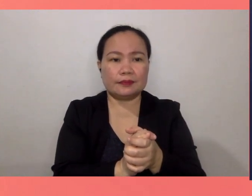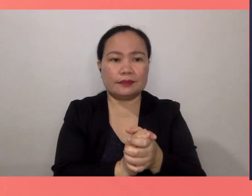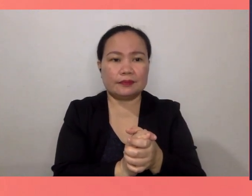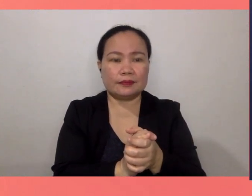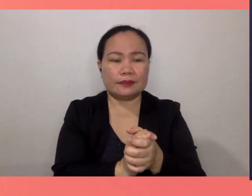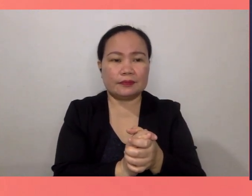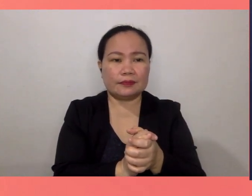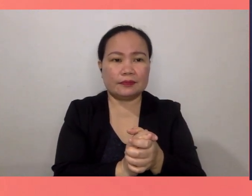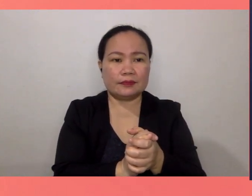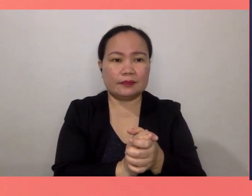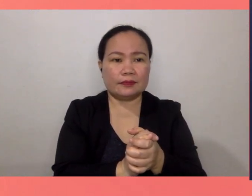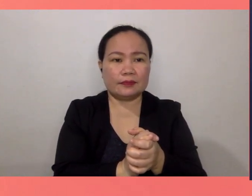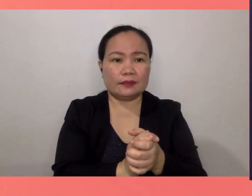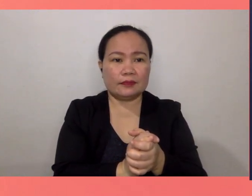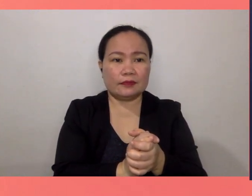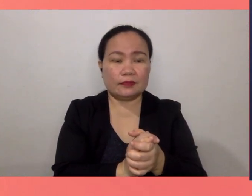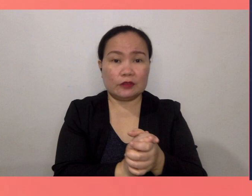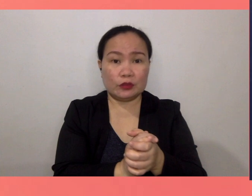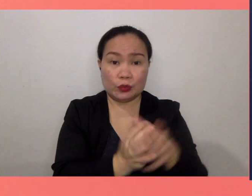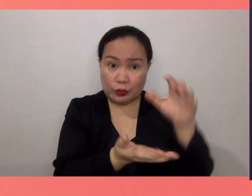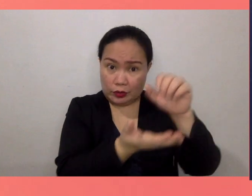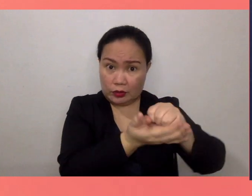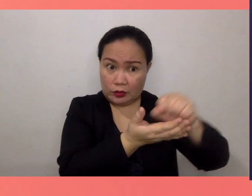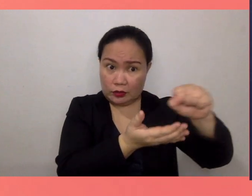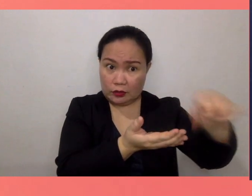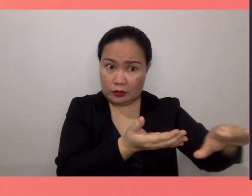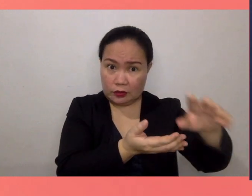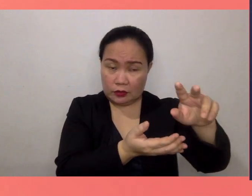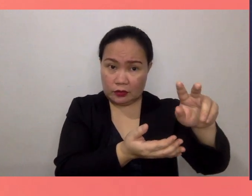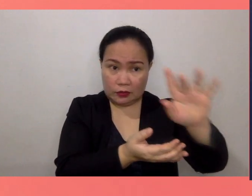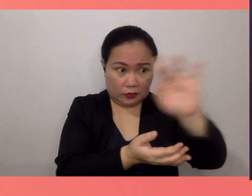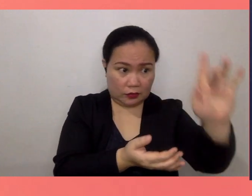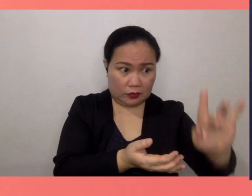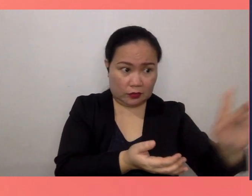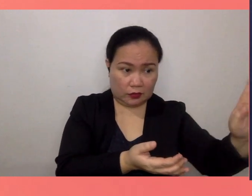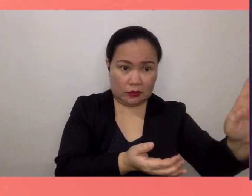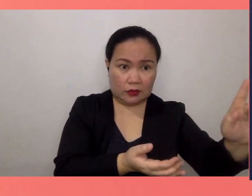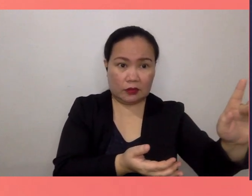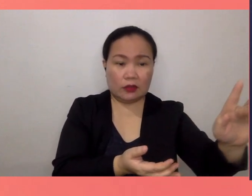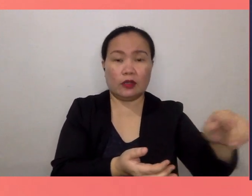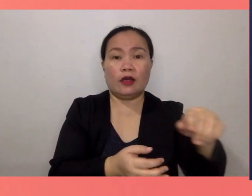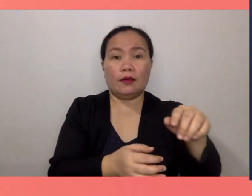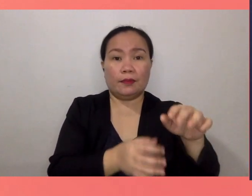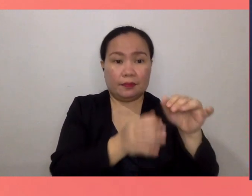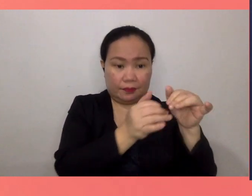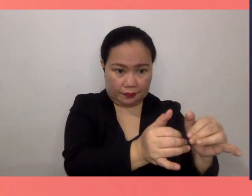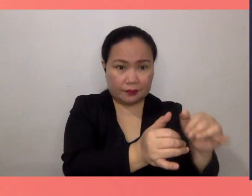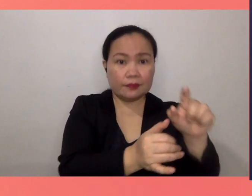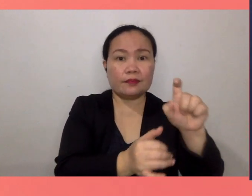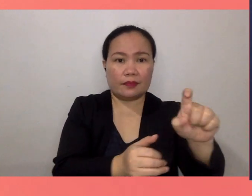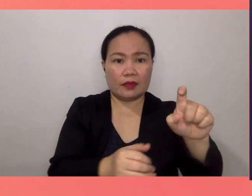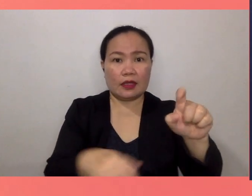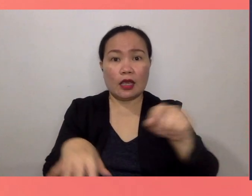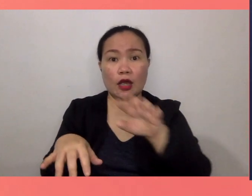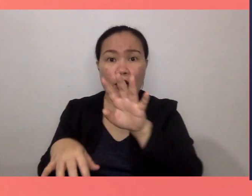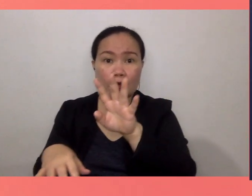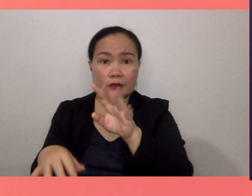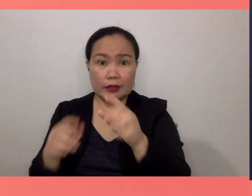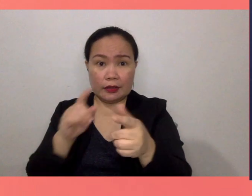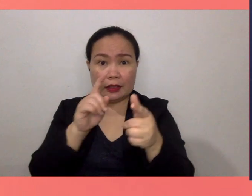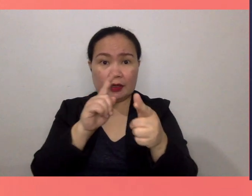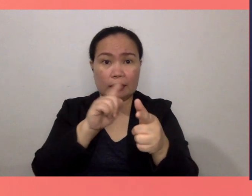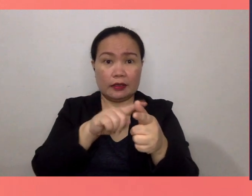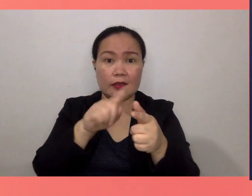root of x squared, so matatanggalin natin to yung radical natin, so x na lang yan. And then 4 times 4, the answer